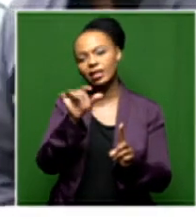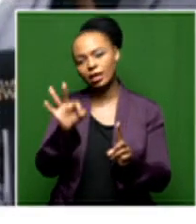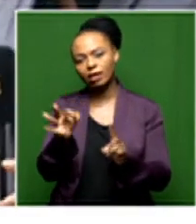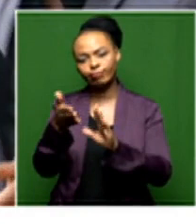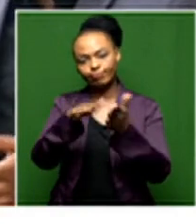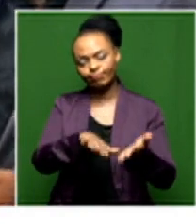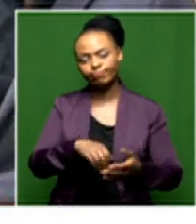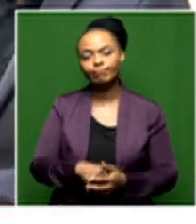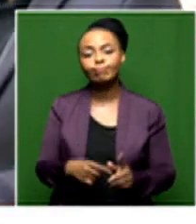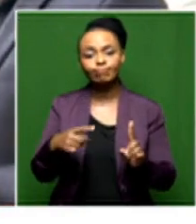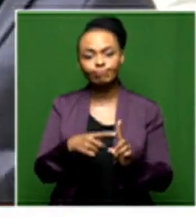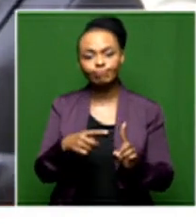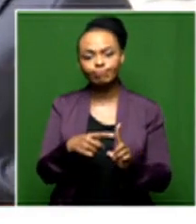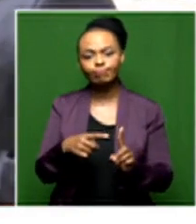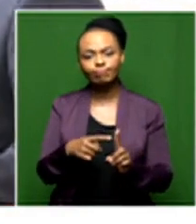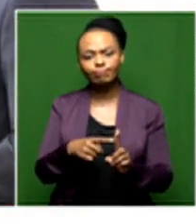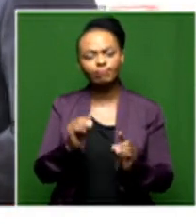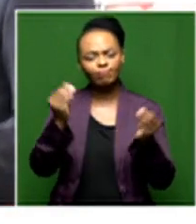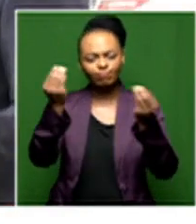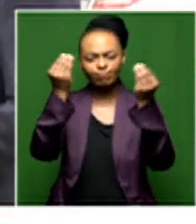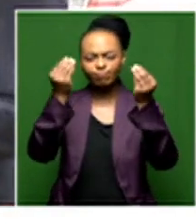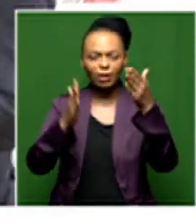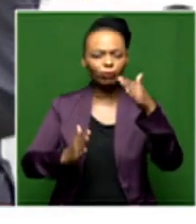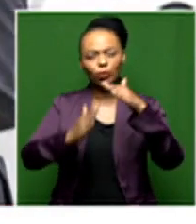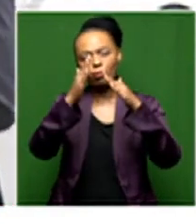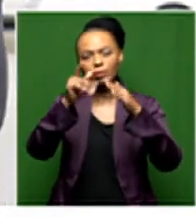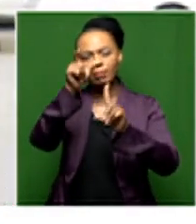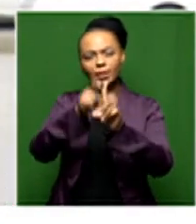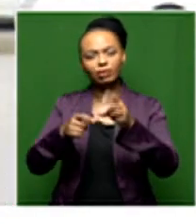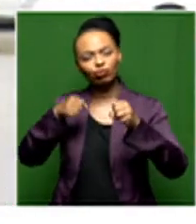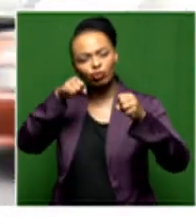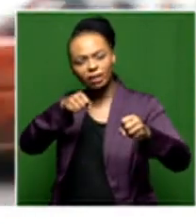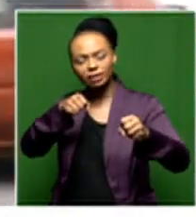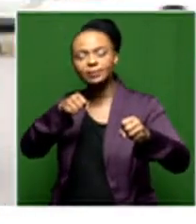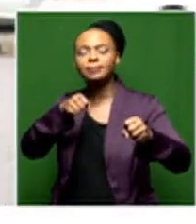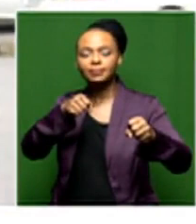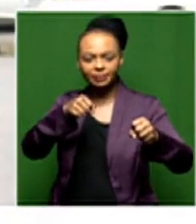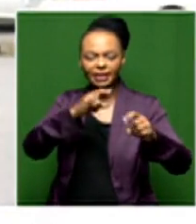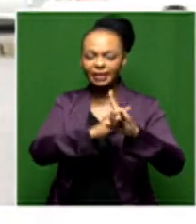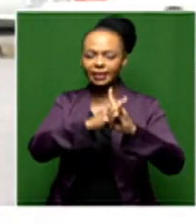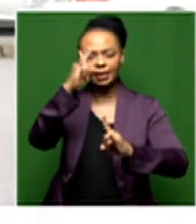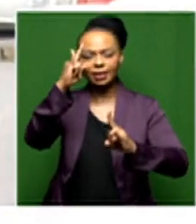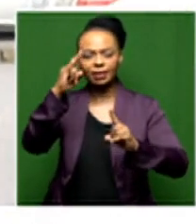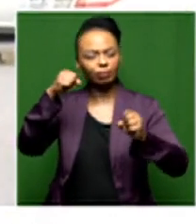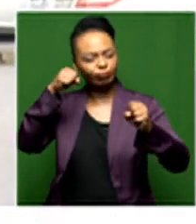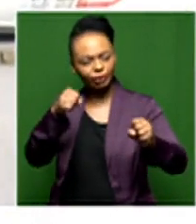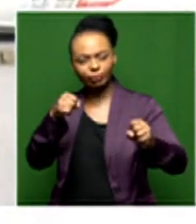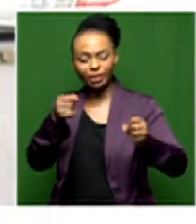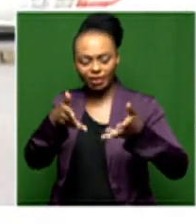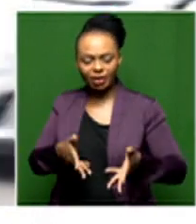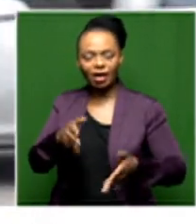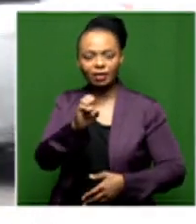he's been hailed as a pioneer for boxing and one of the most successful boxing promoters here in the Eastern